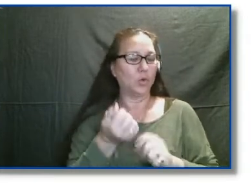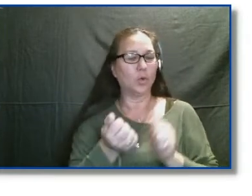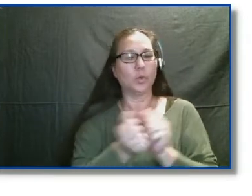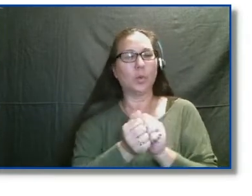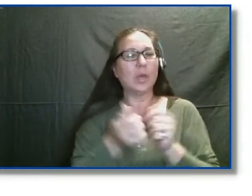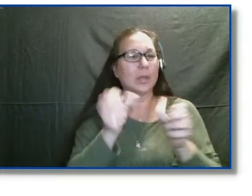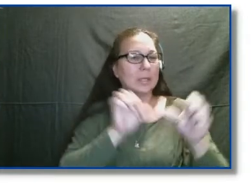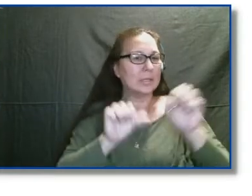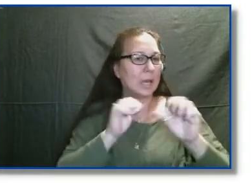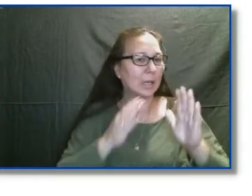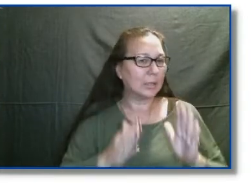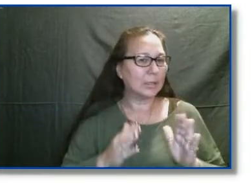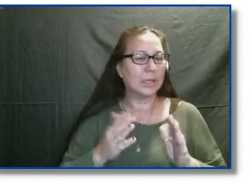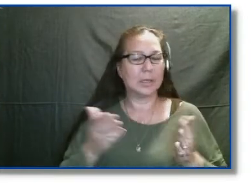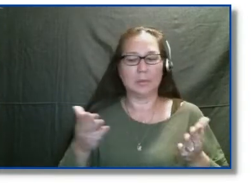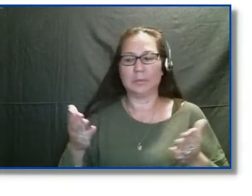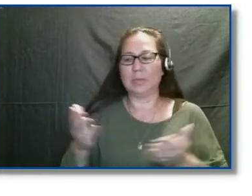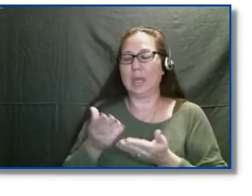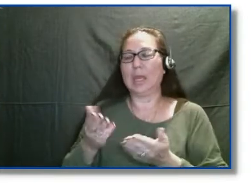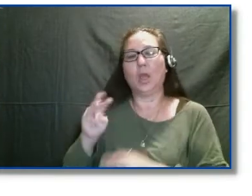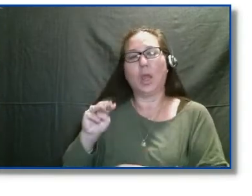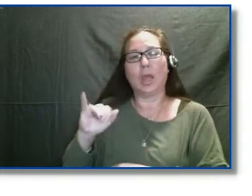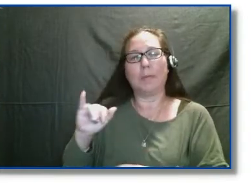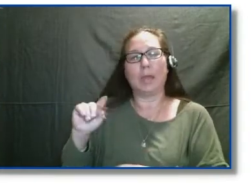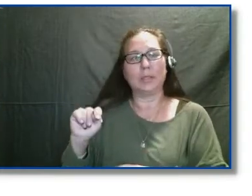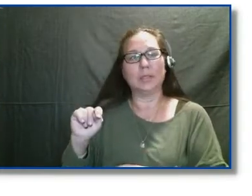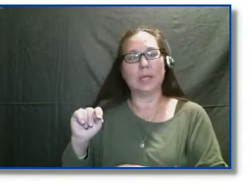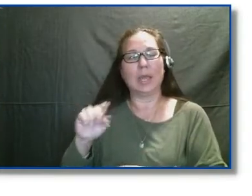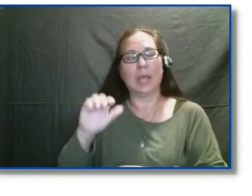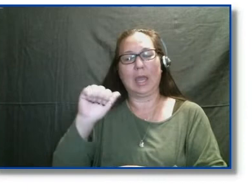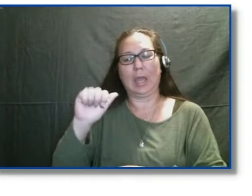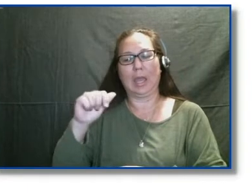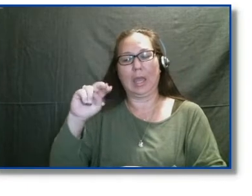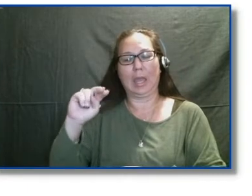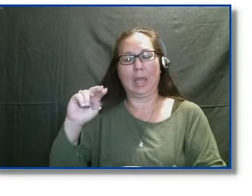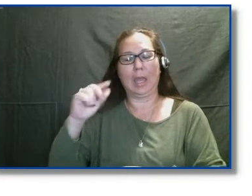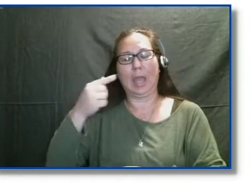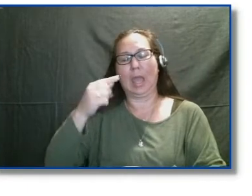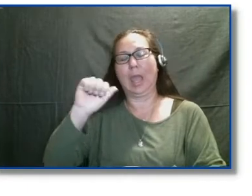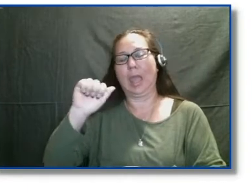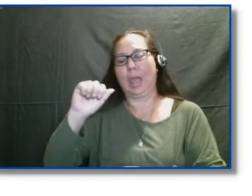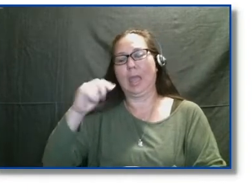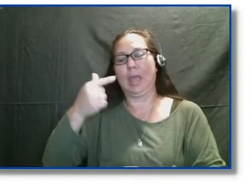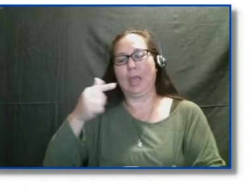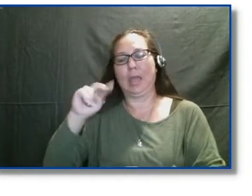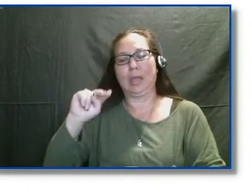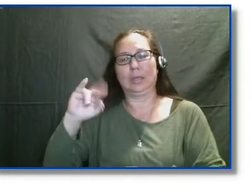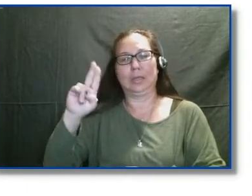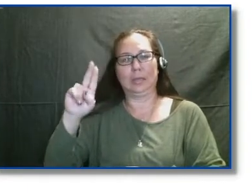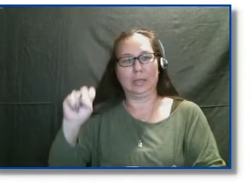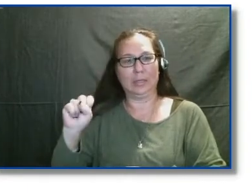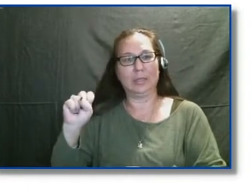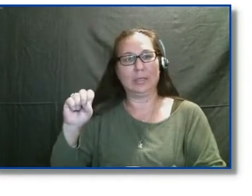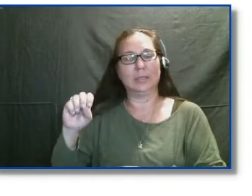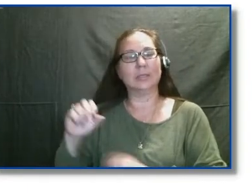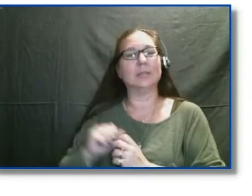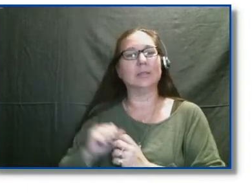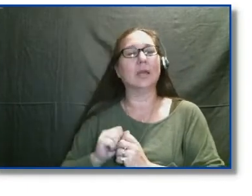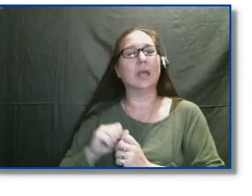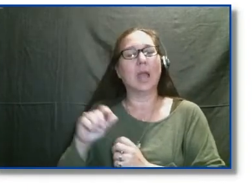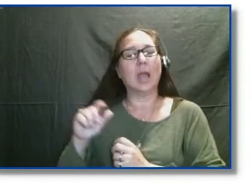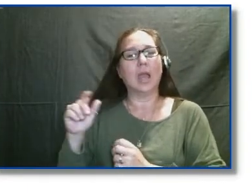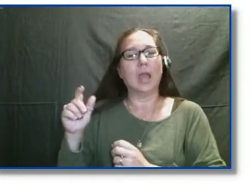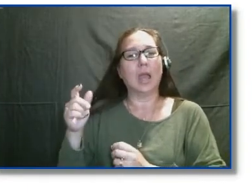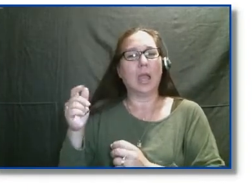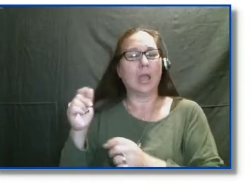at MIT, Agnieszka Kurant, and I'm currently working with computational social scientists Laron Schultz and